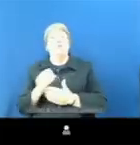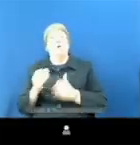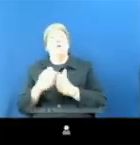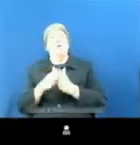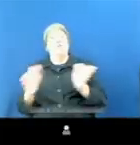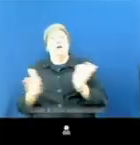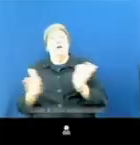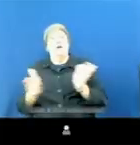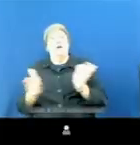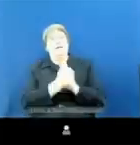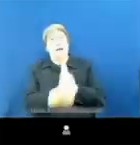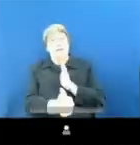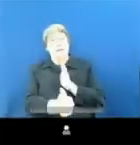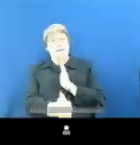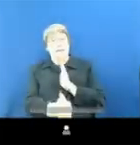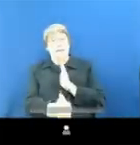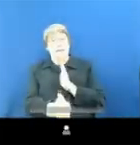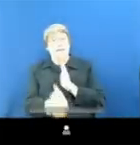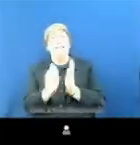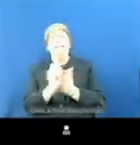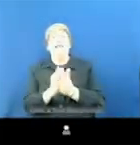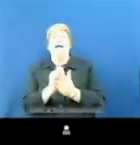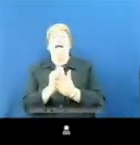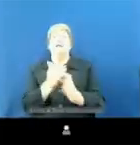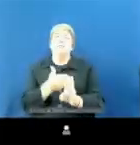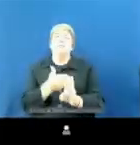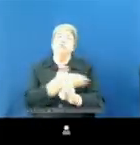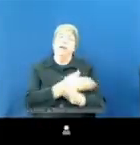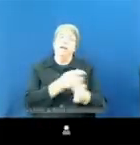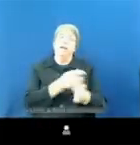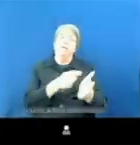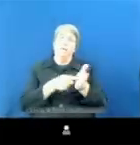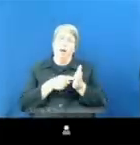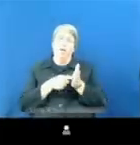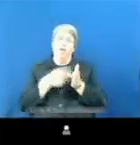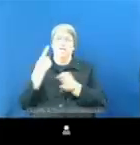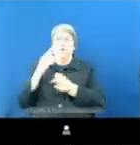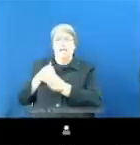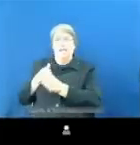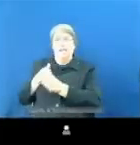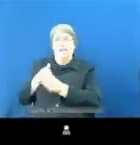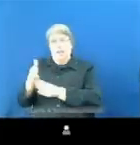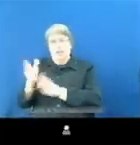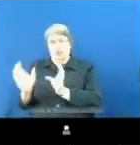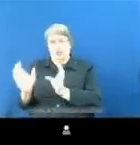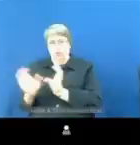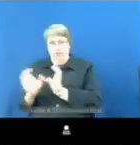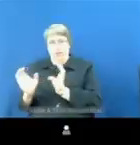competency is the prerequisite foundation for specialization.